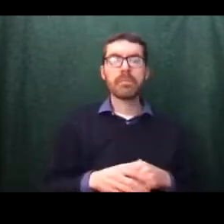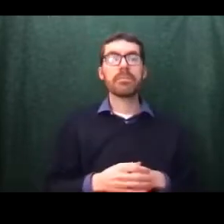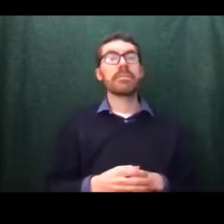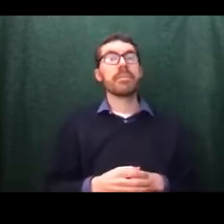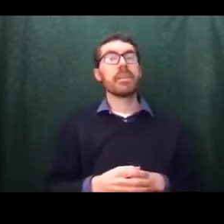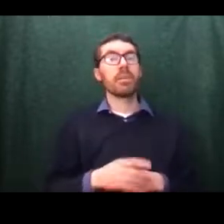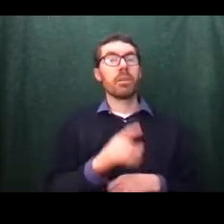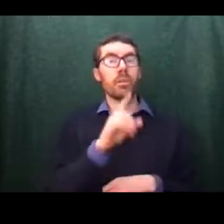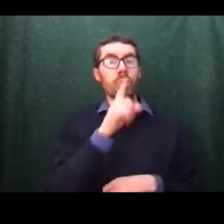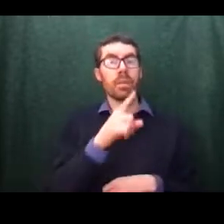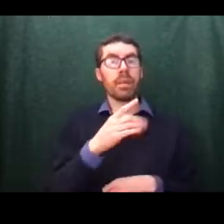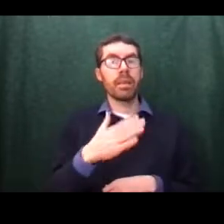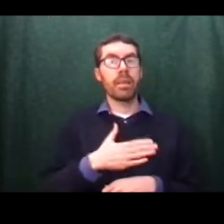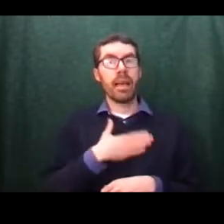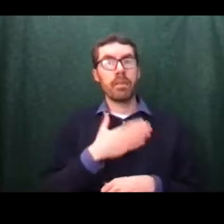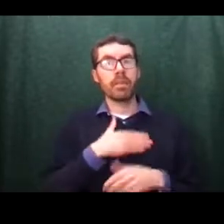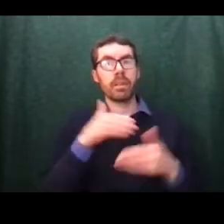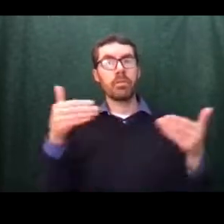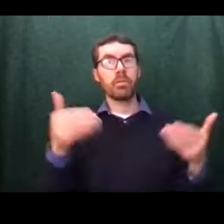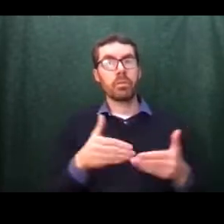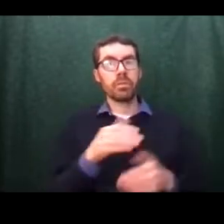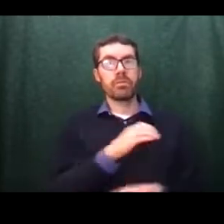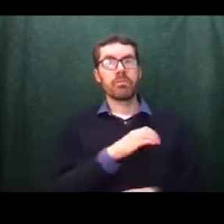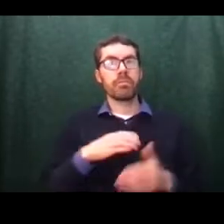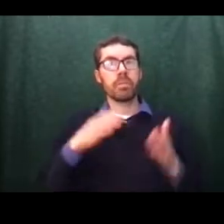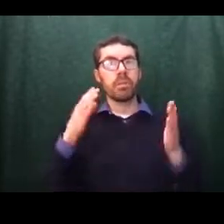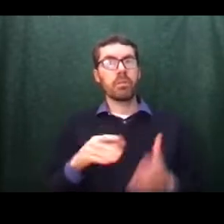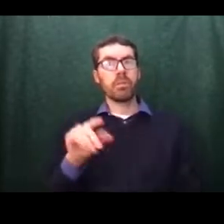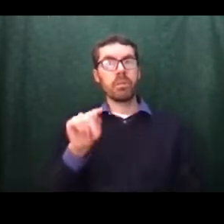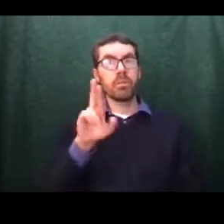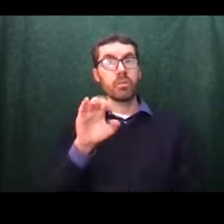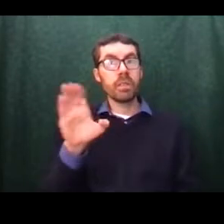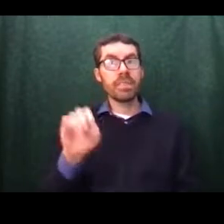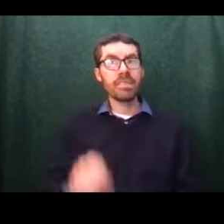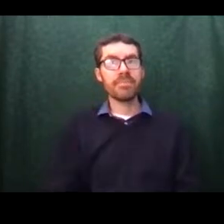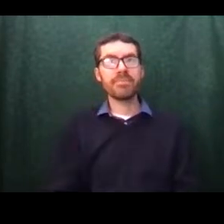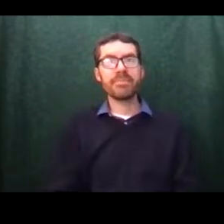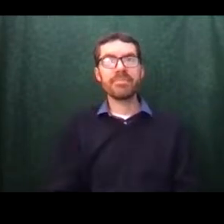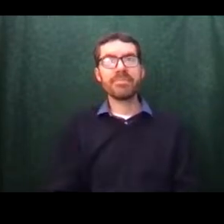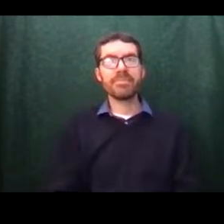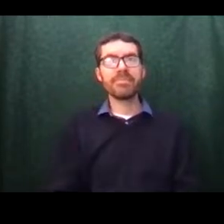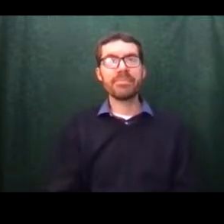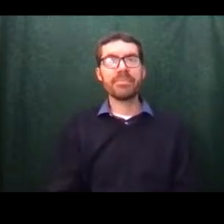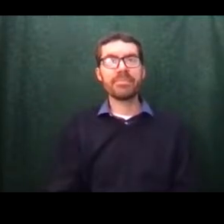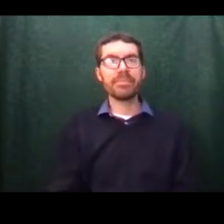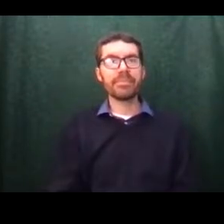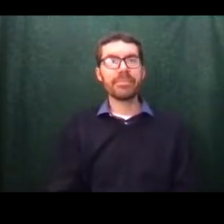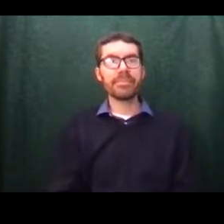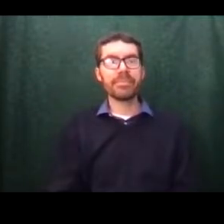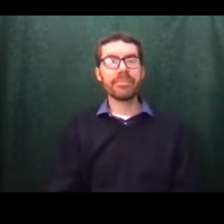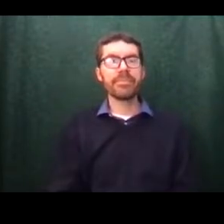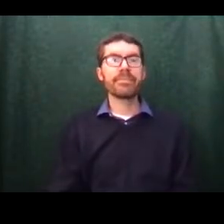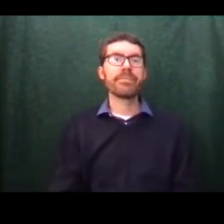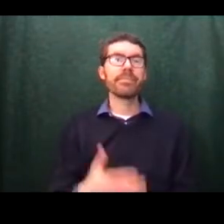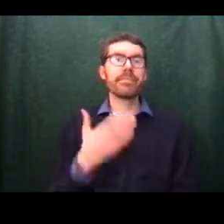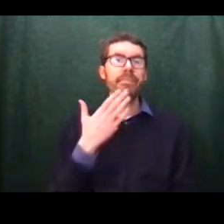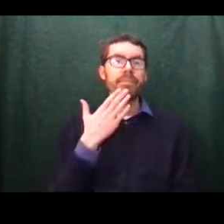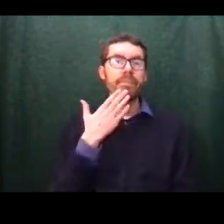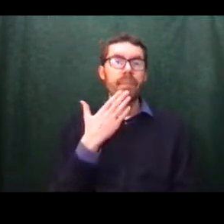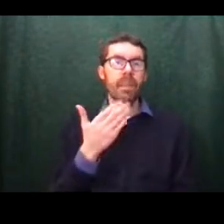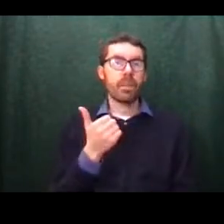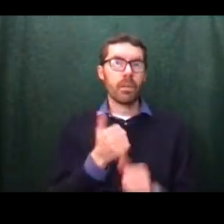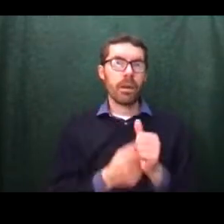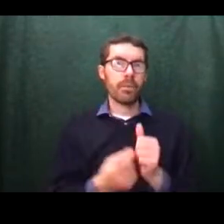pleasure to introduce Commissioner Treece to bring herself in. Well, thank you all for being here. I really appreciate